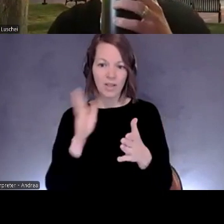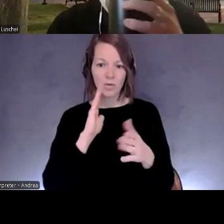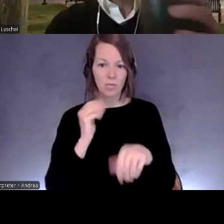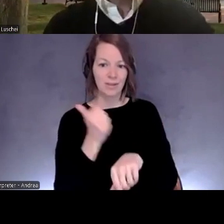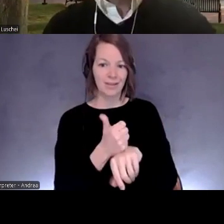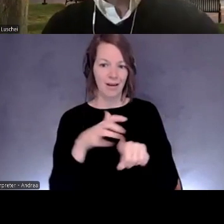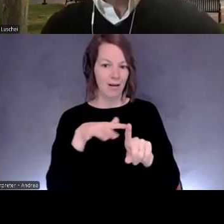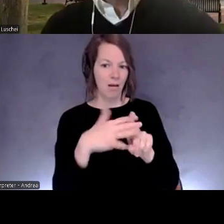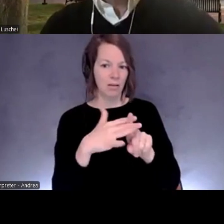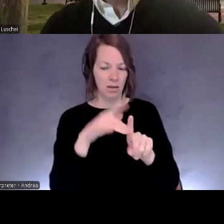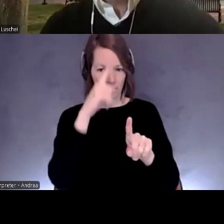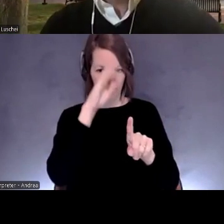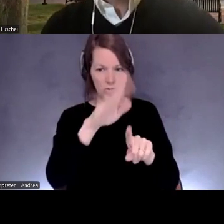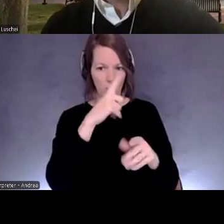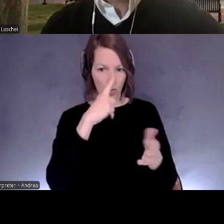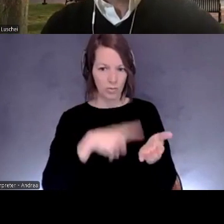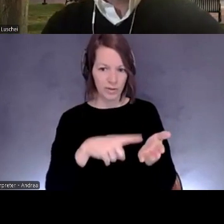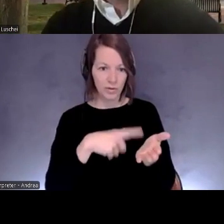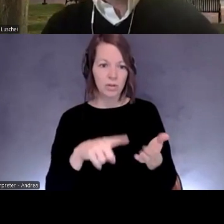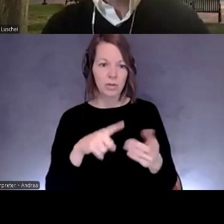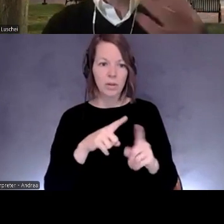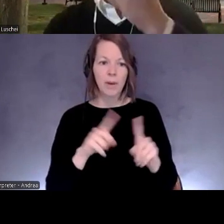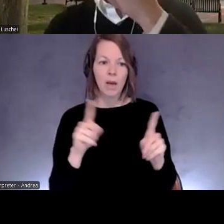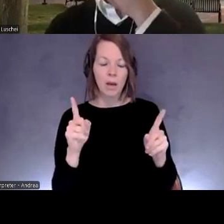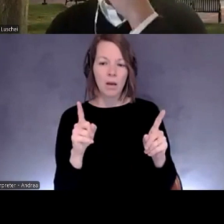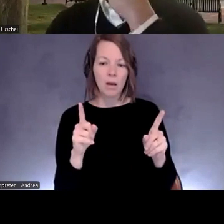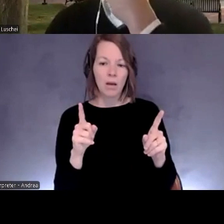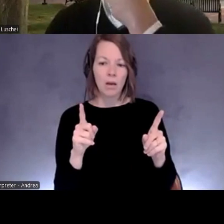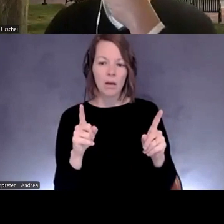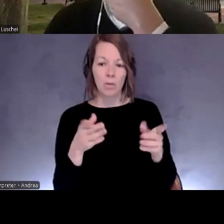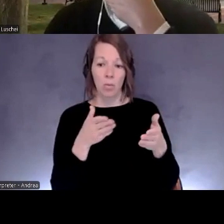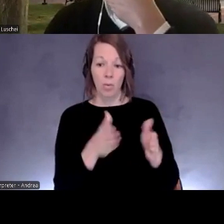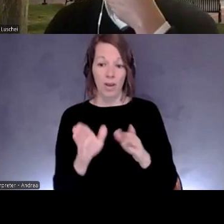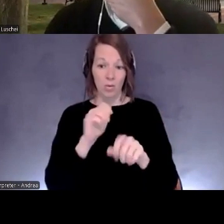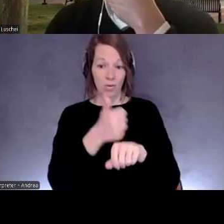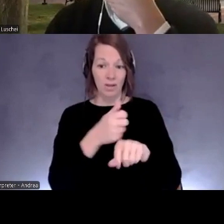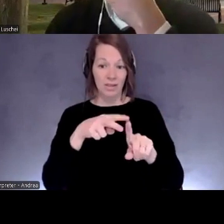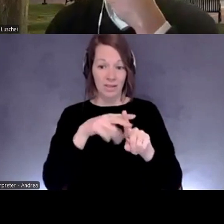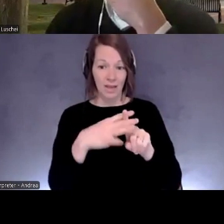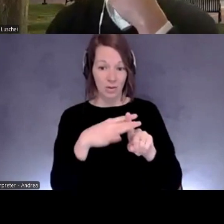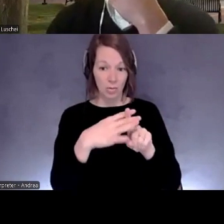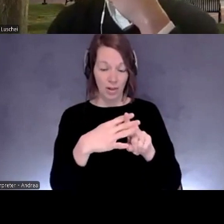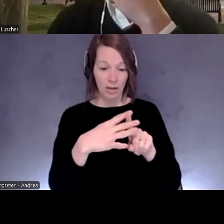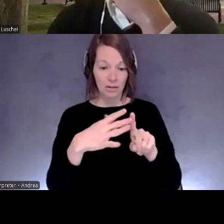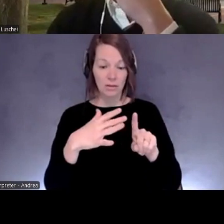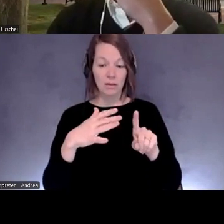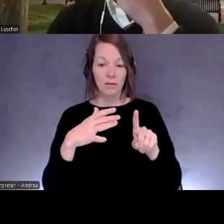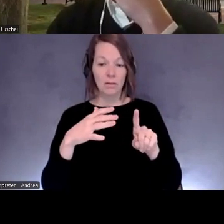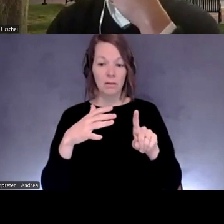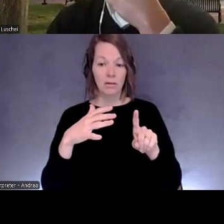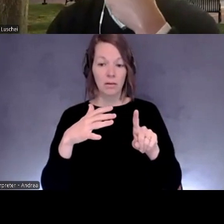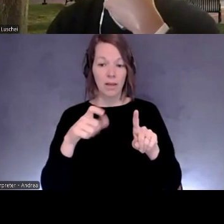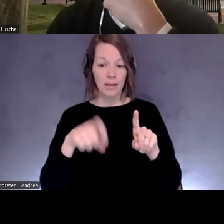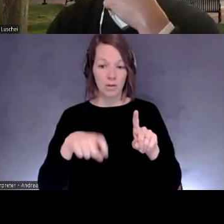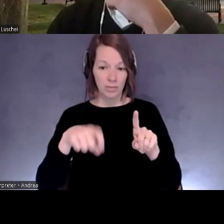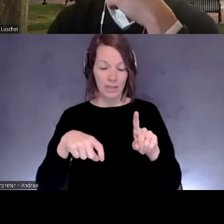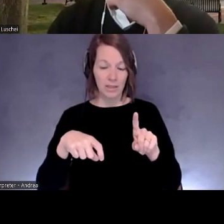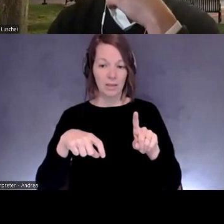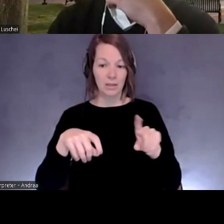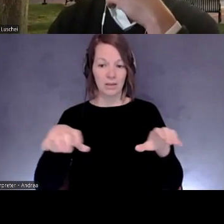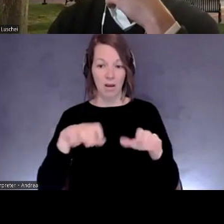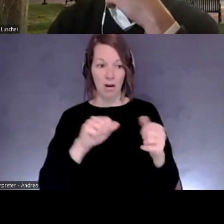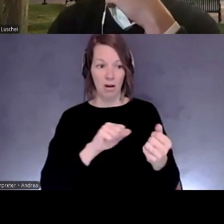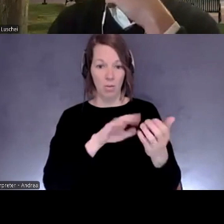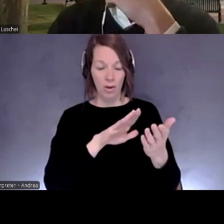contextualize, but that the way you contextualize has to be done in a way